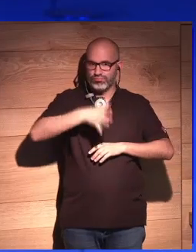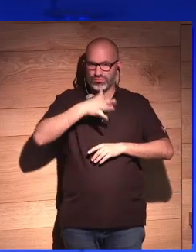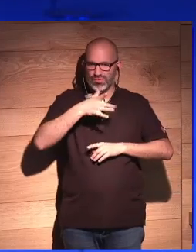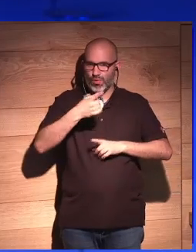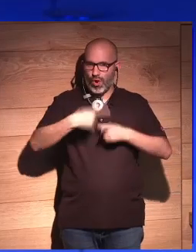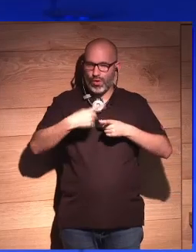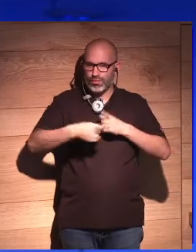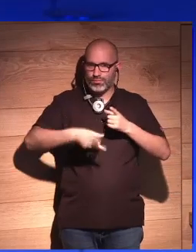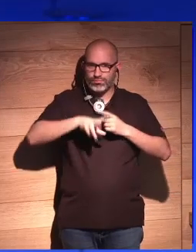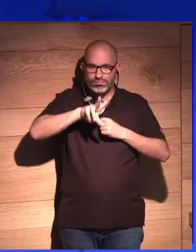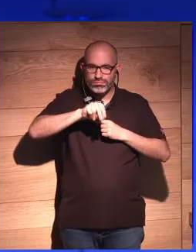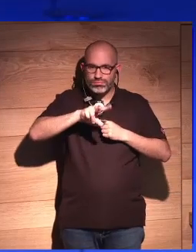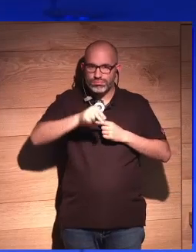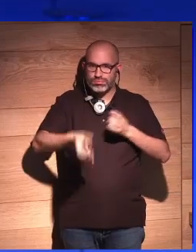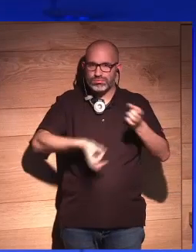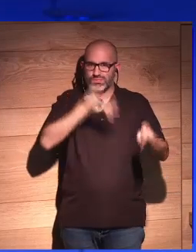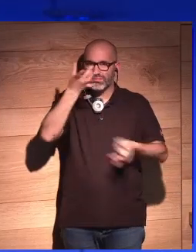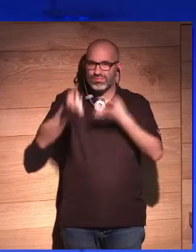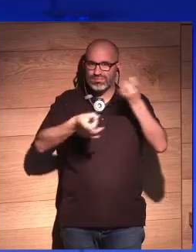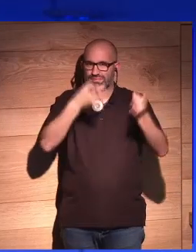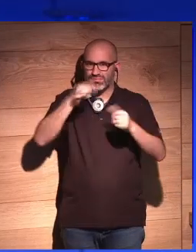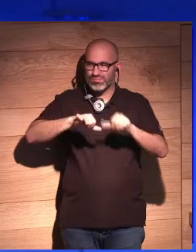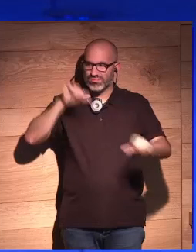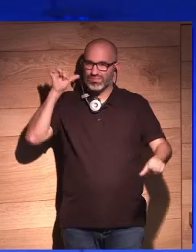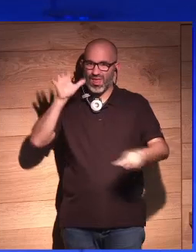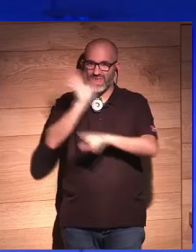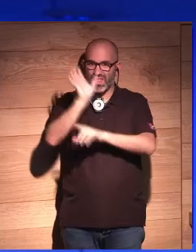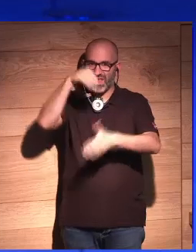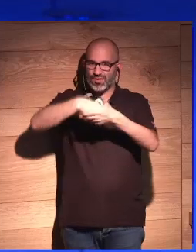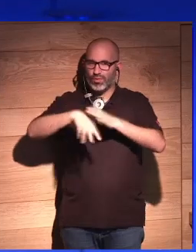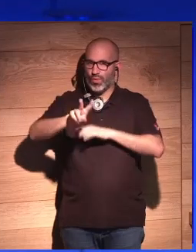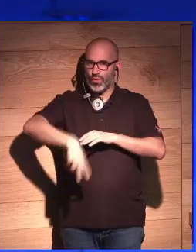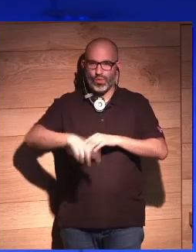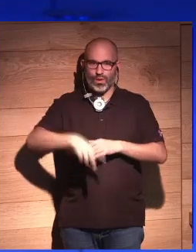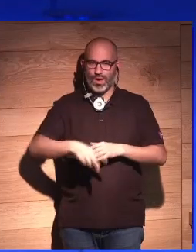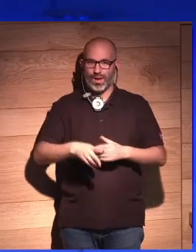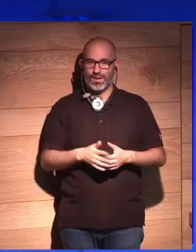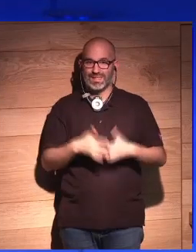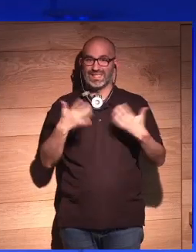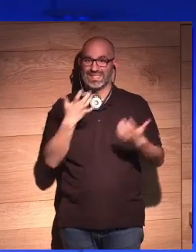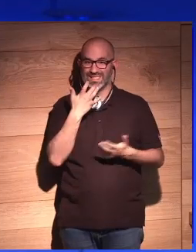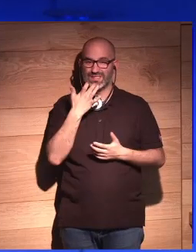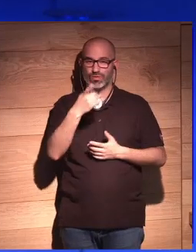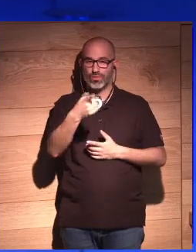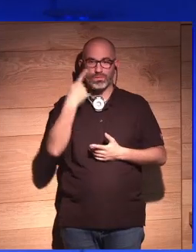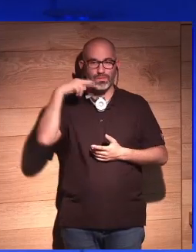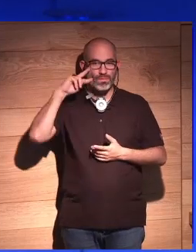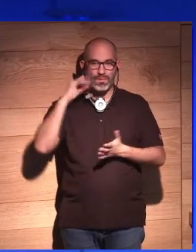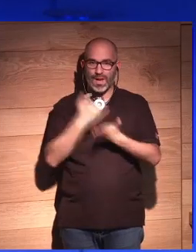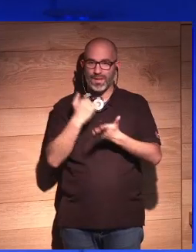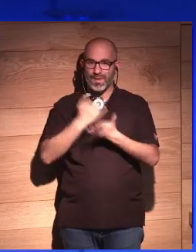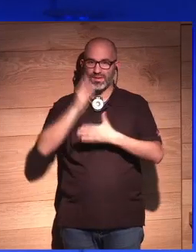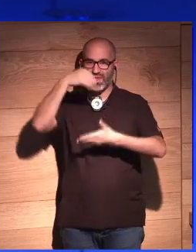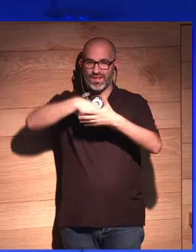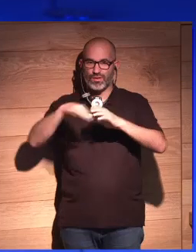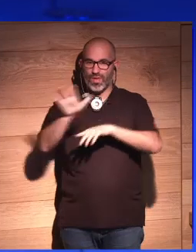of a film in this way. And if you haven't experienced VR yourself, I would encourage you to do so. There's a lineup here, I